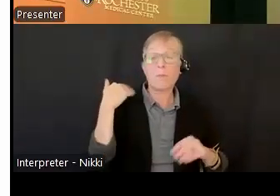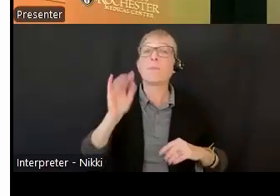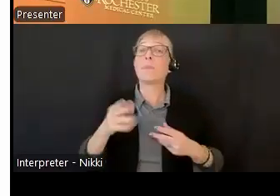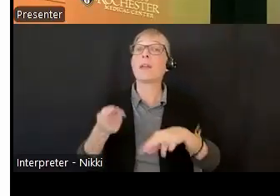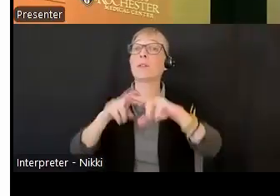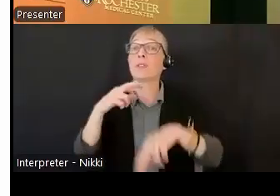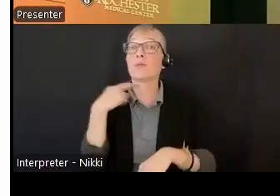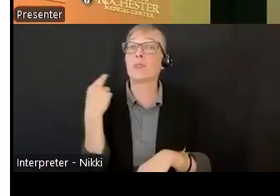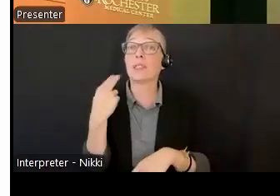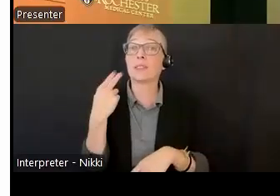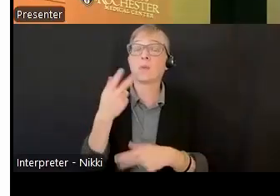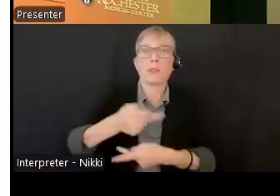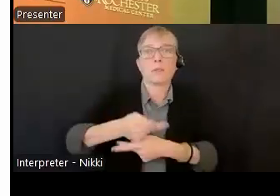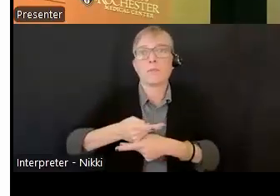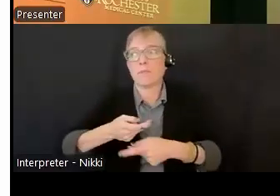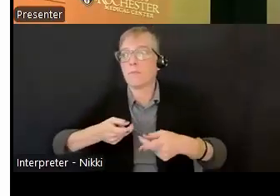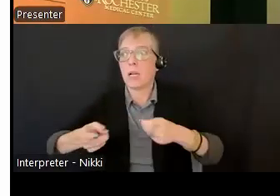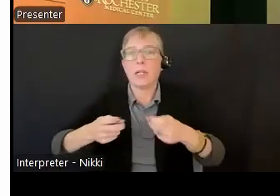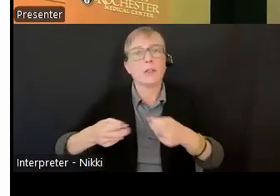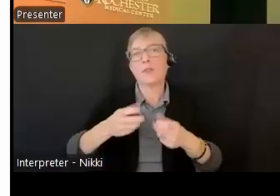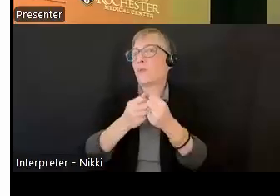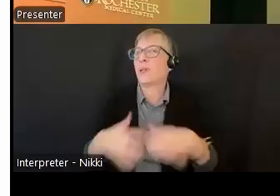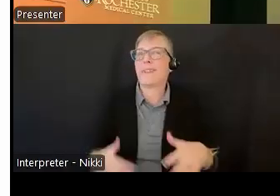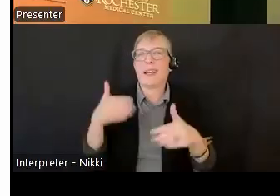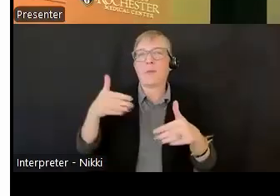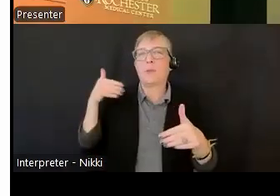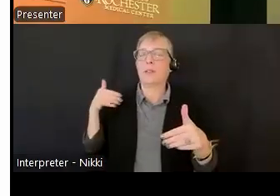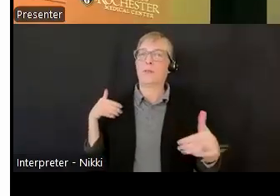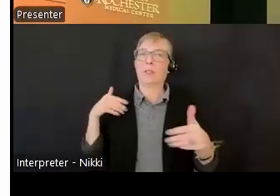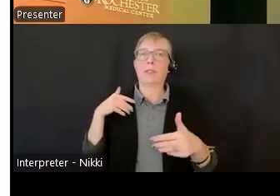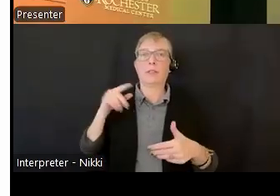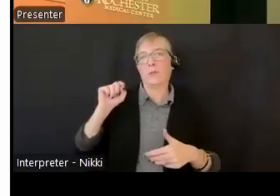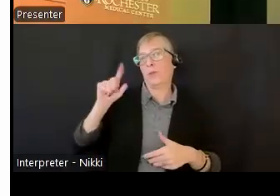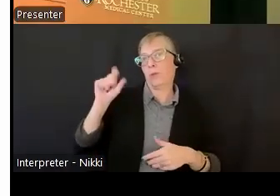the previous tools that we had used to address that risk, i.e.,